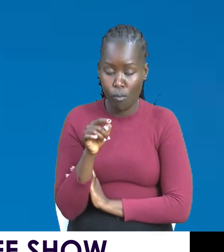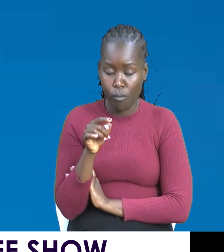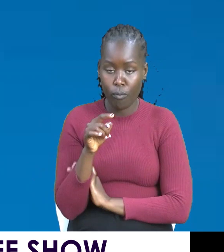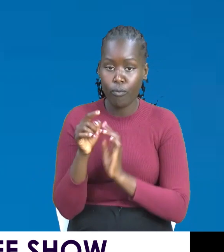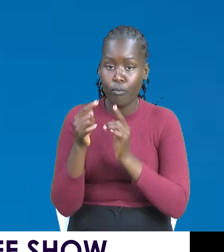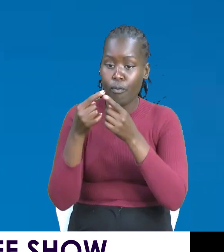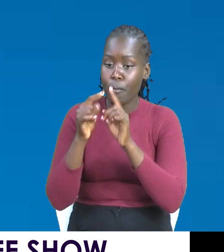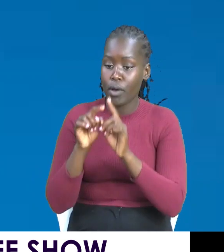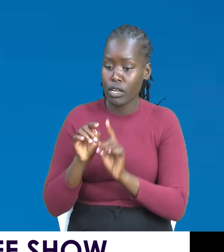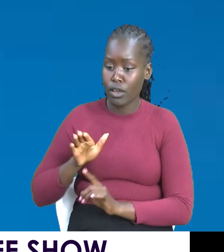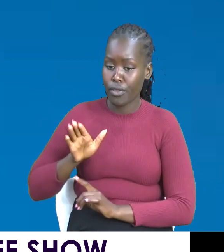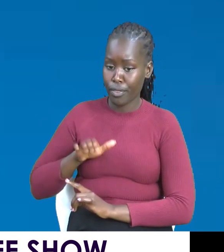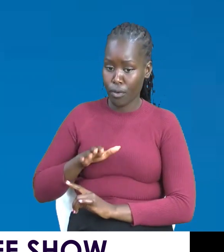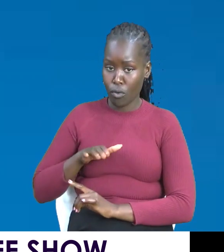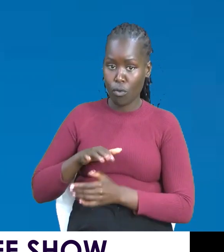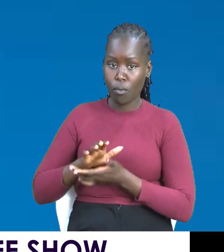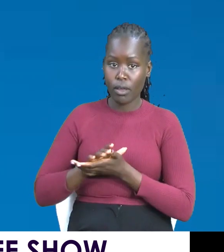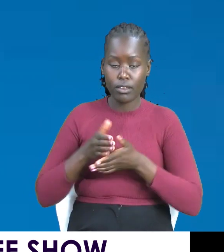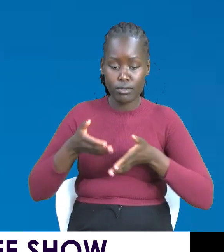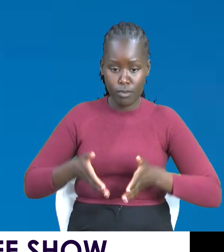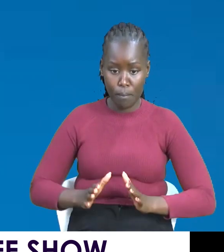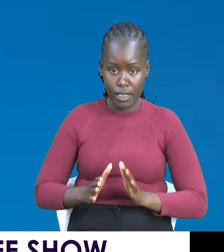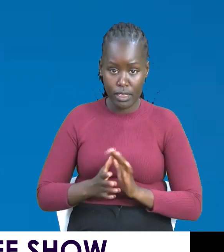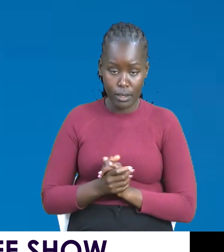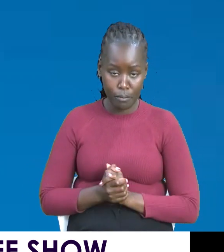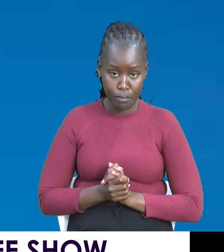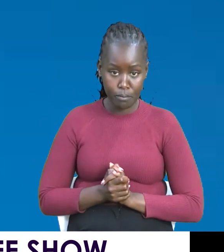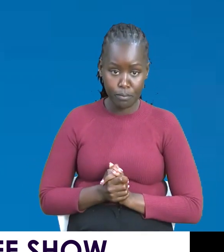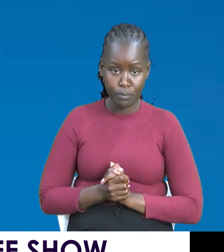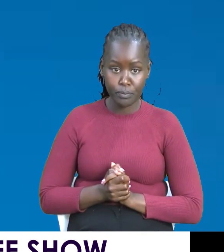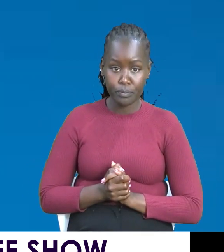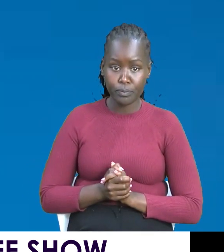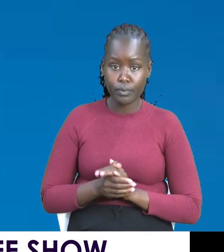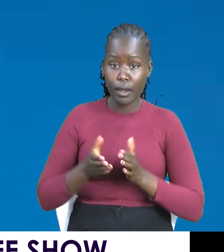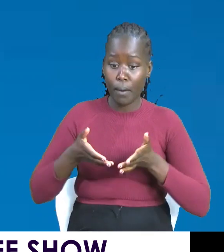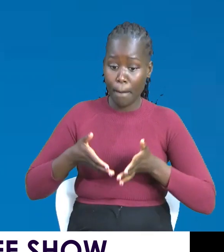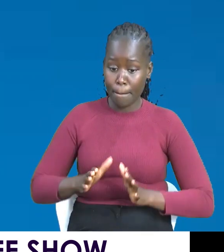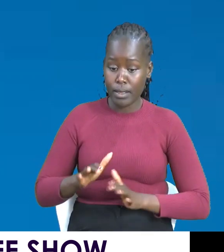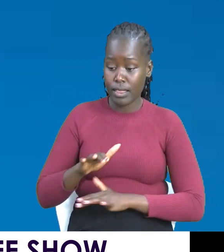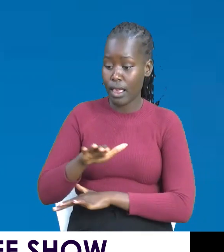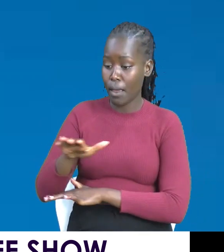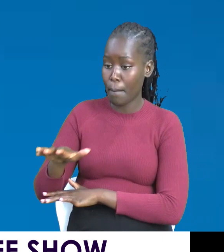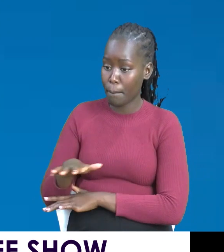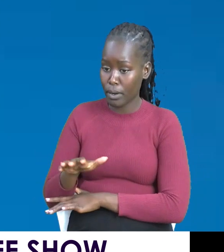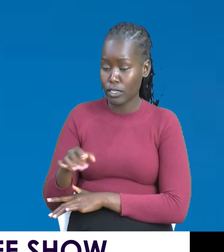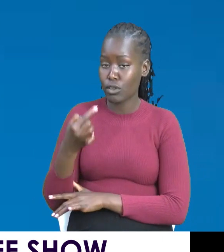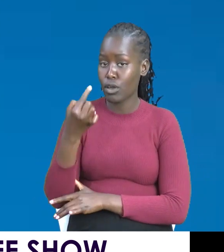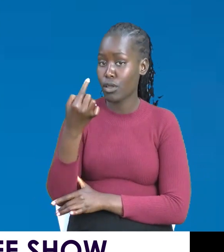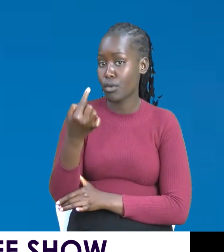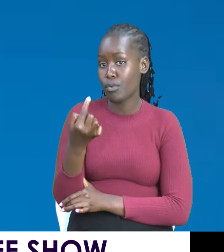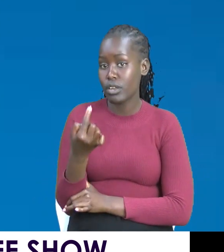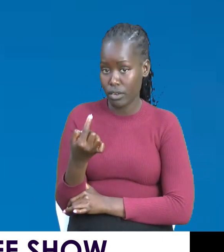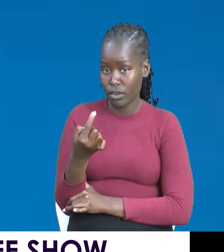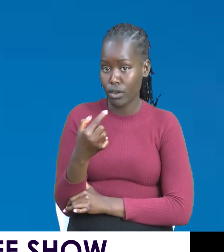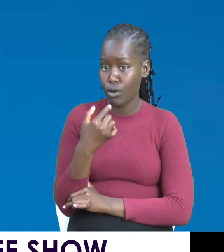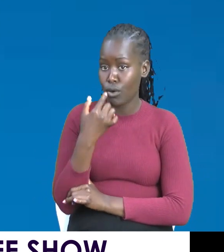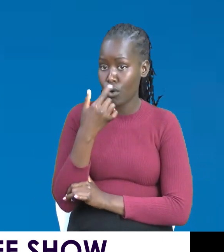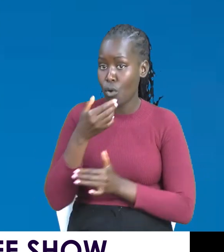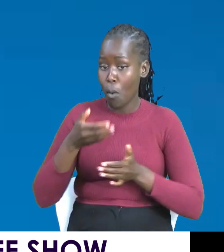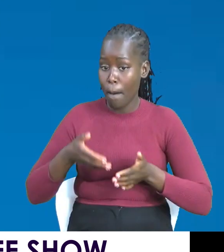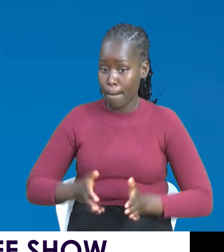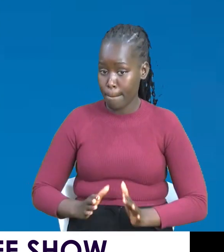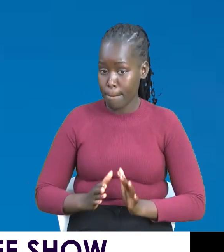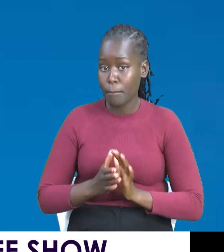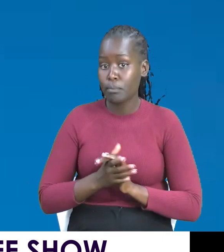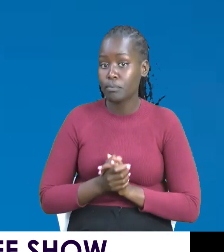But then the woman is the birth. She is the birthing place. She is the one who